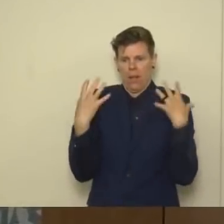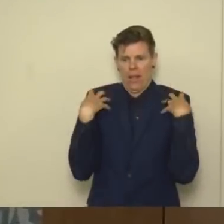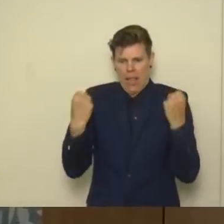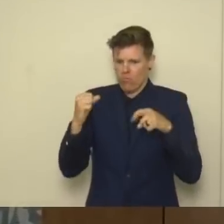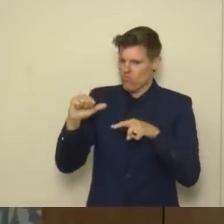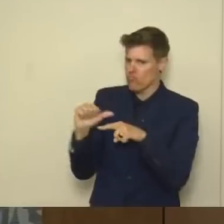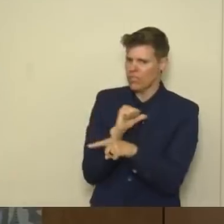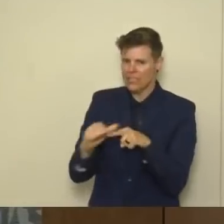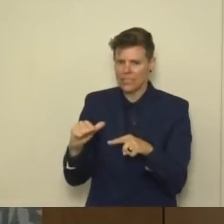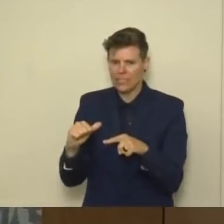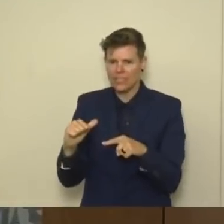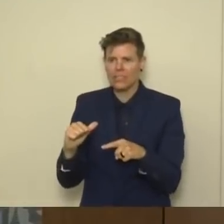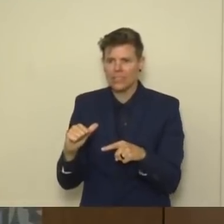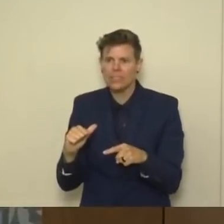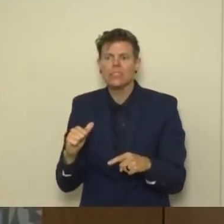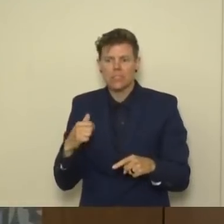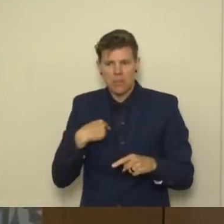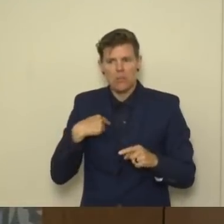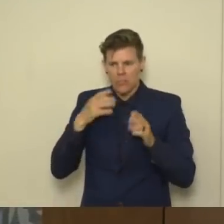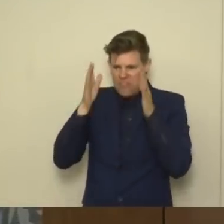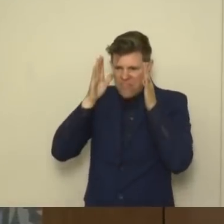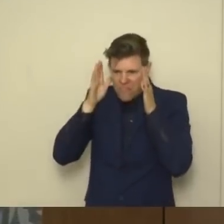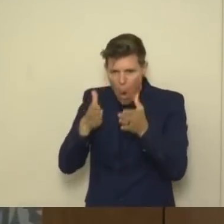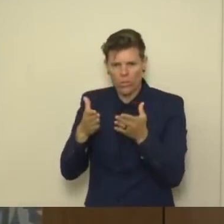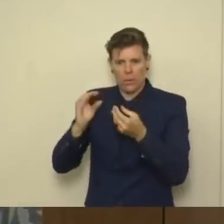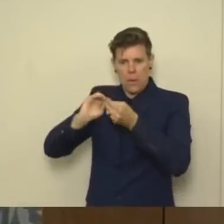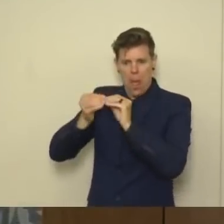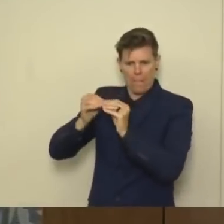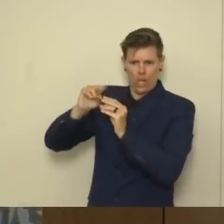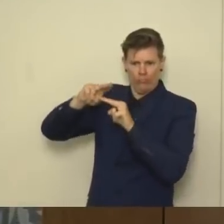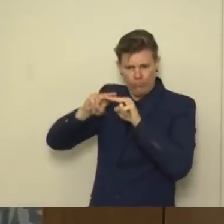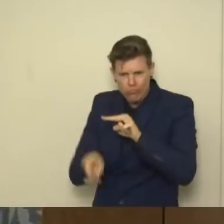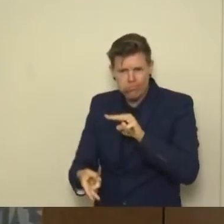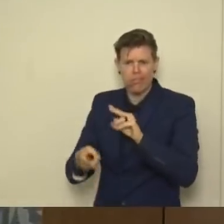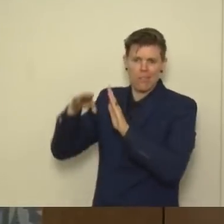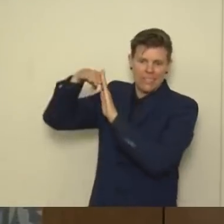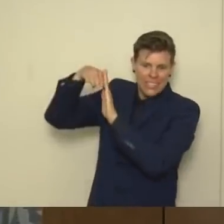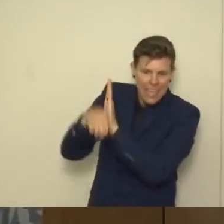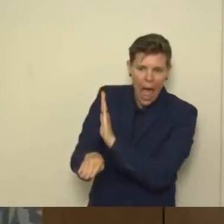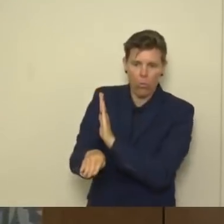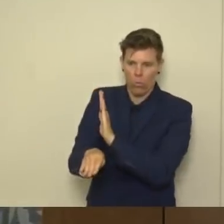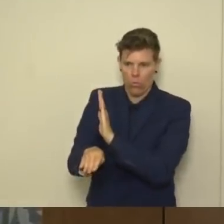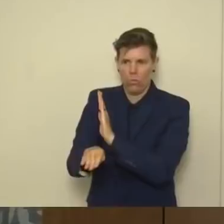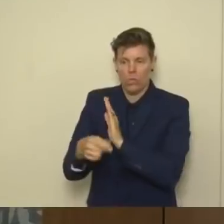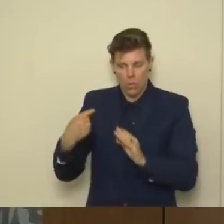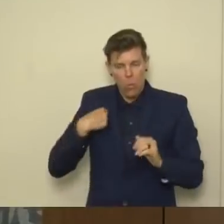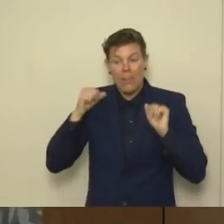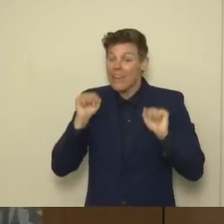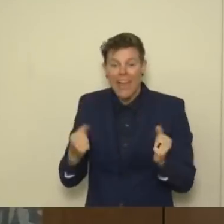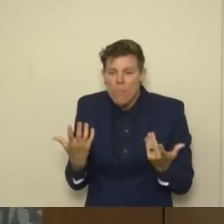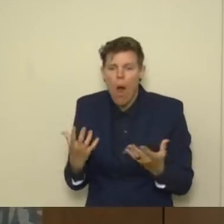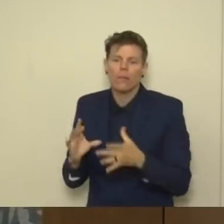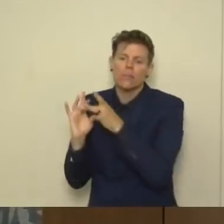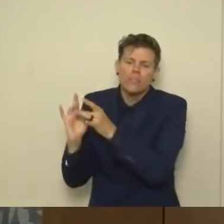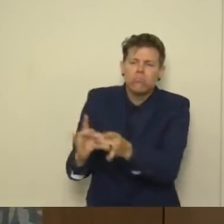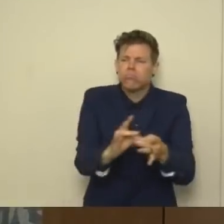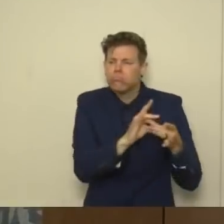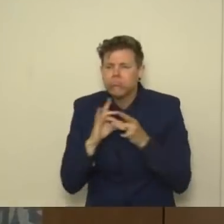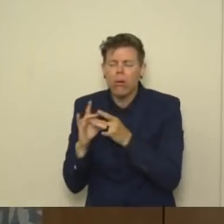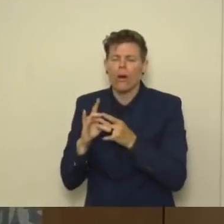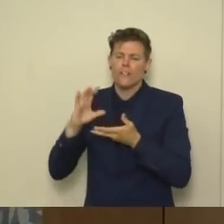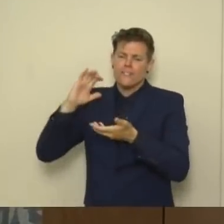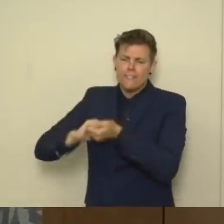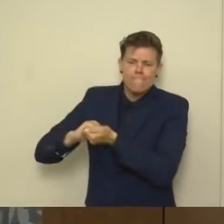the curve, it goes down, that we show that we can unify. New Mexicans are the